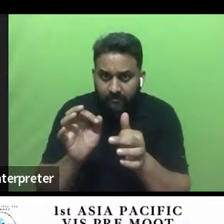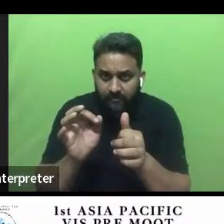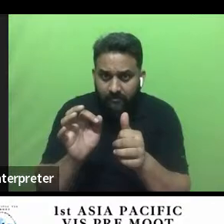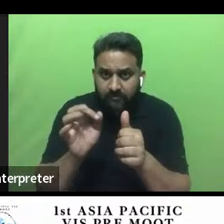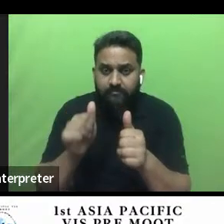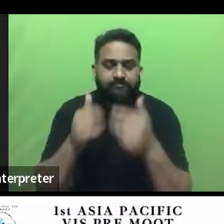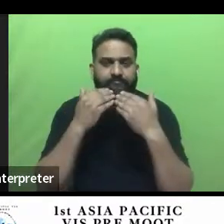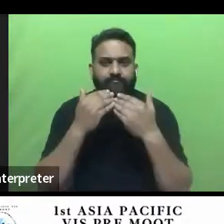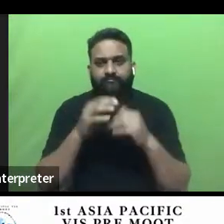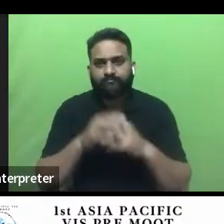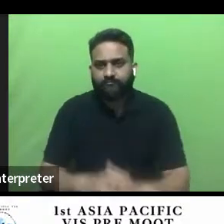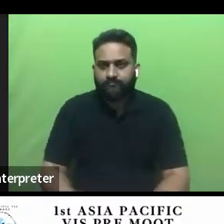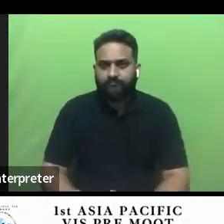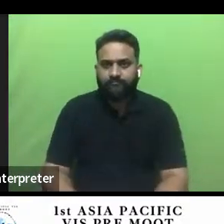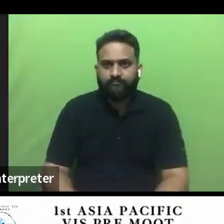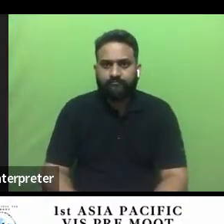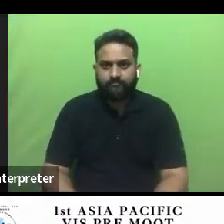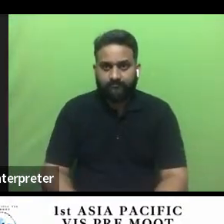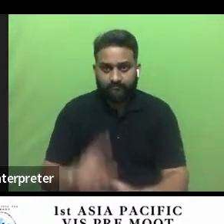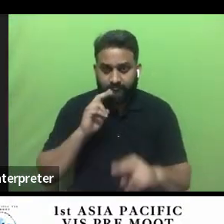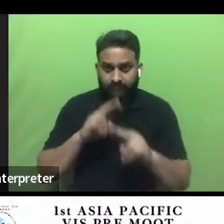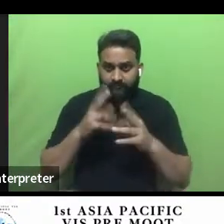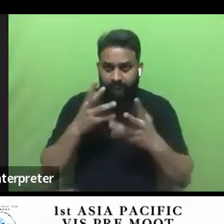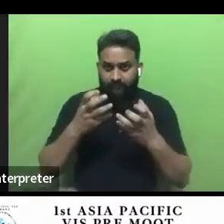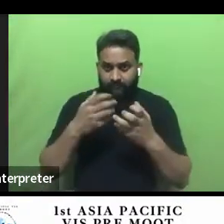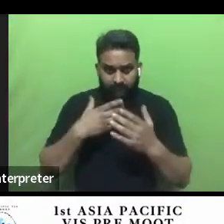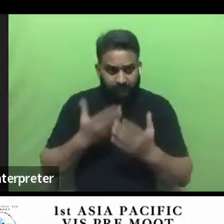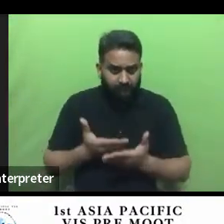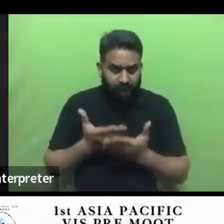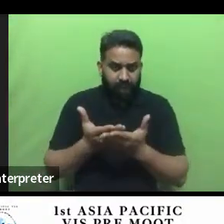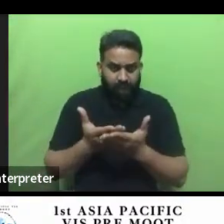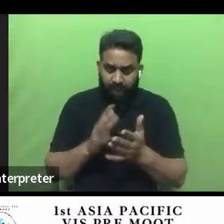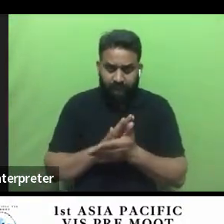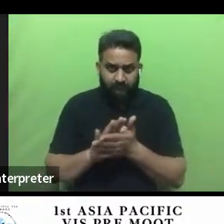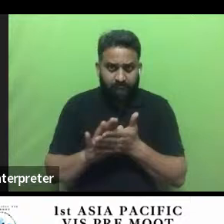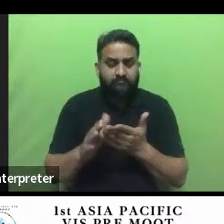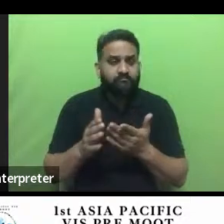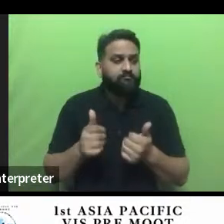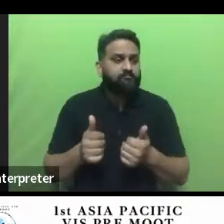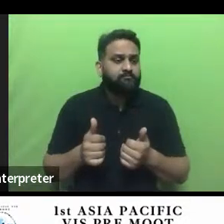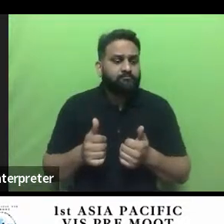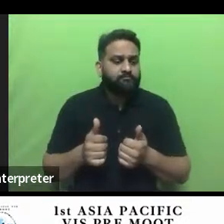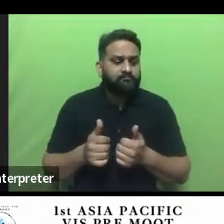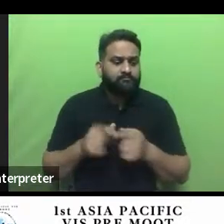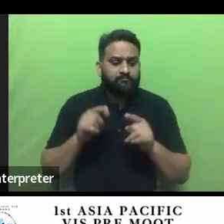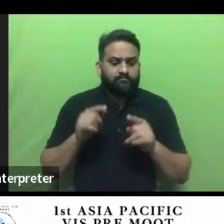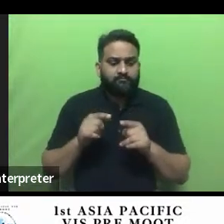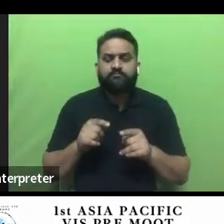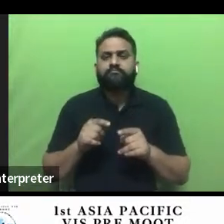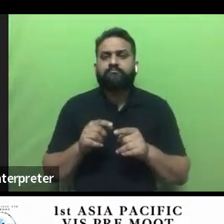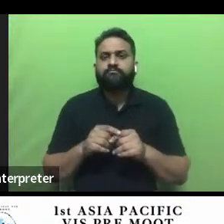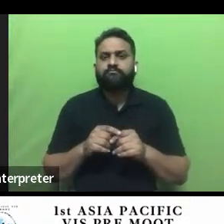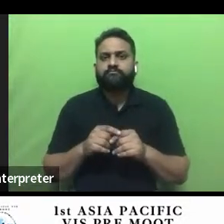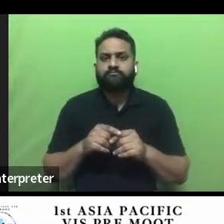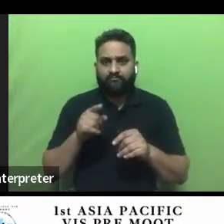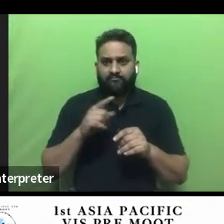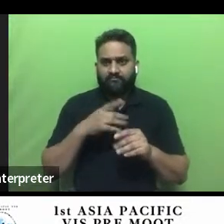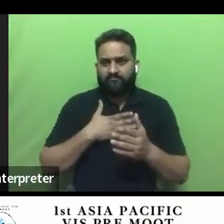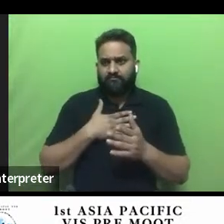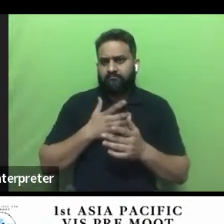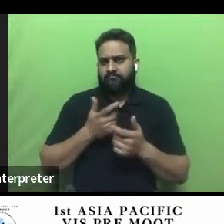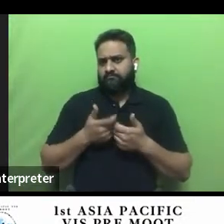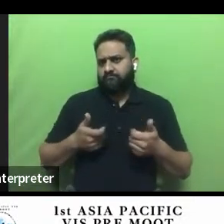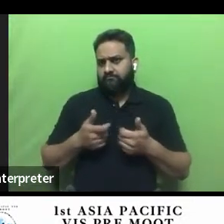Thank you. If I may proceed with my submission, that is, it is our position